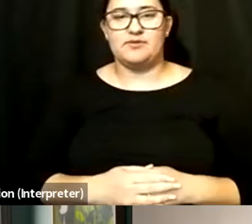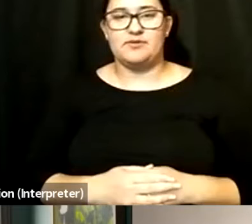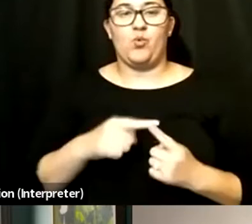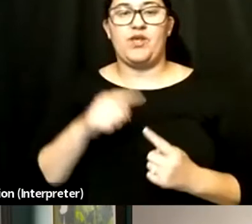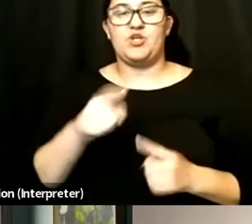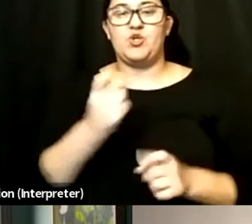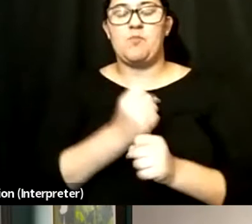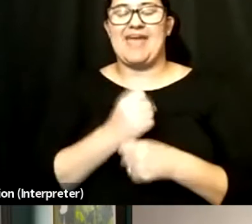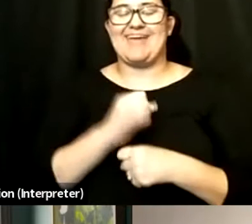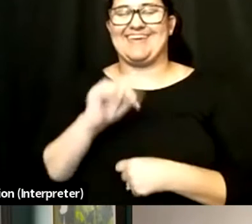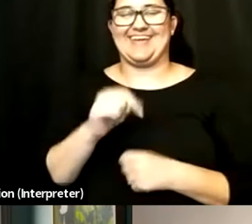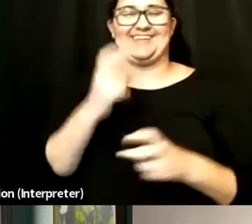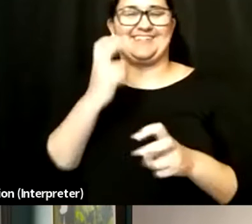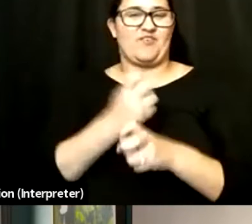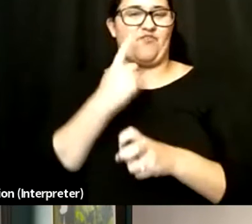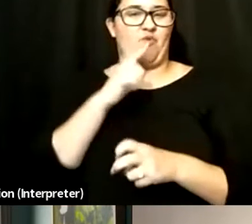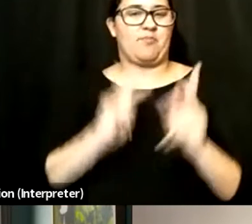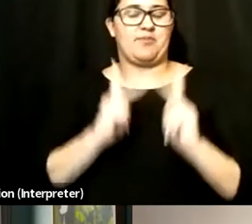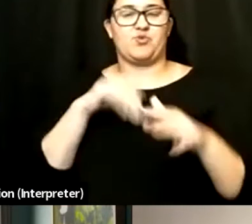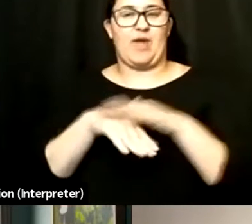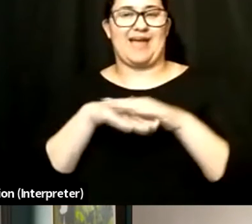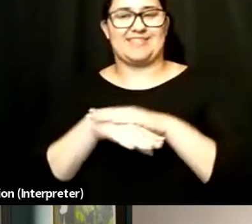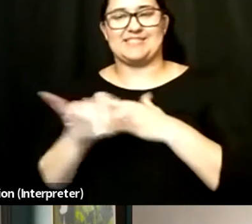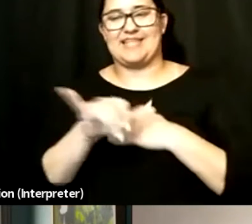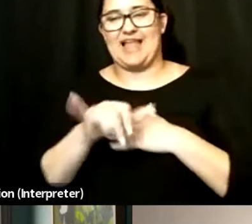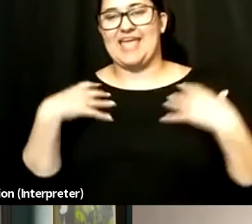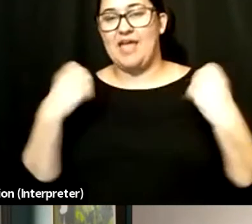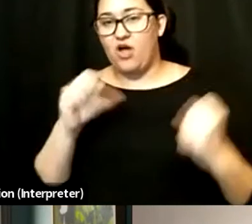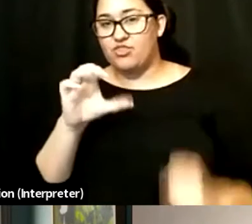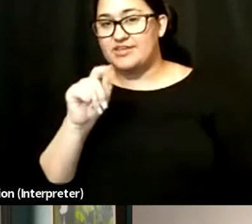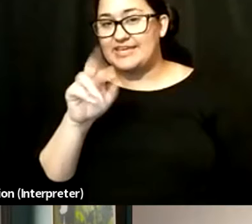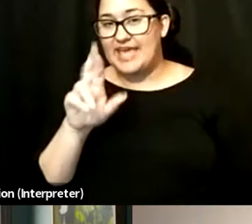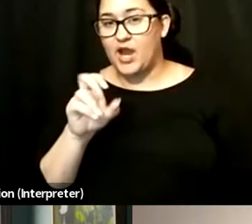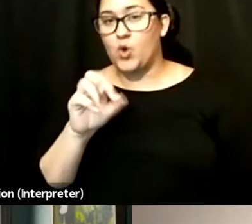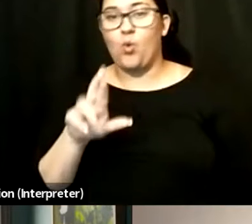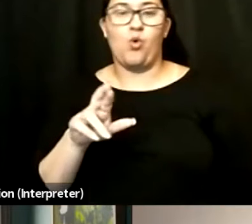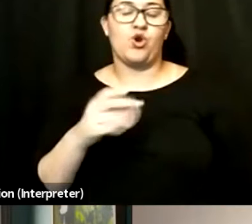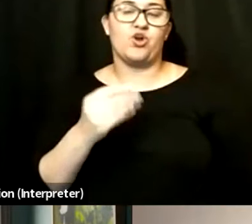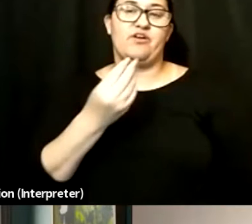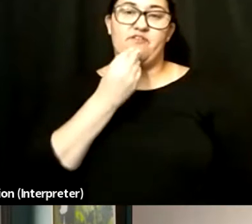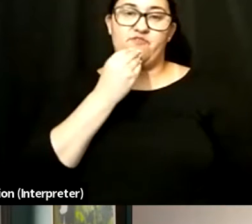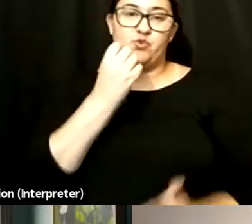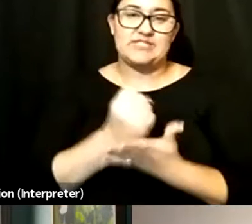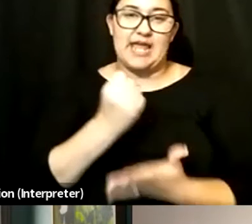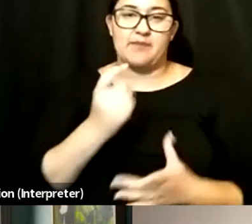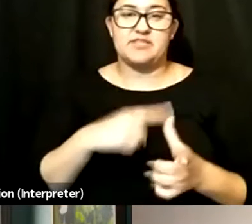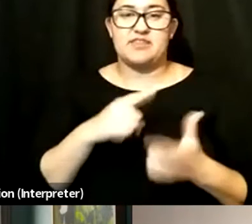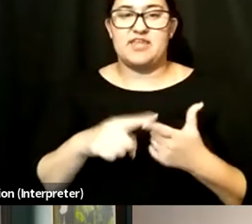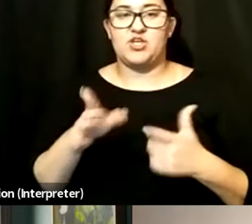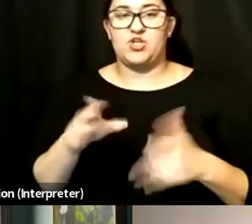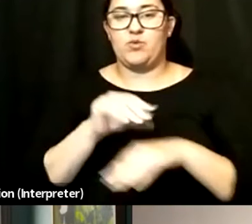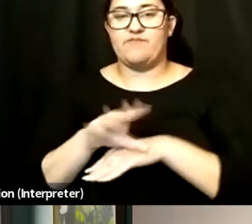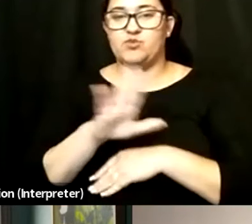it difficult for people to access things like healthcare, a social safety net, food stamps, and then you predicate their ability to get more